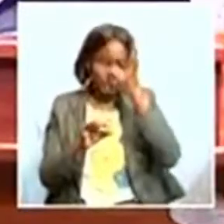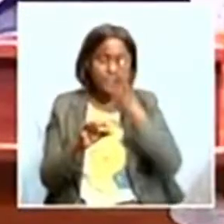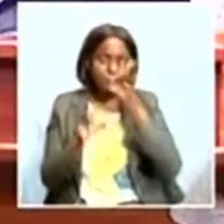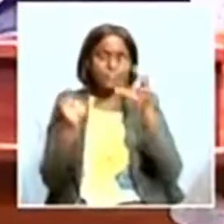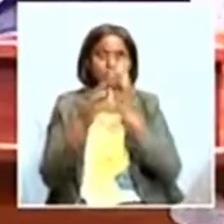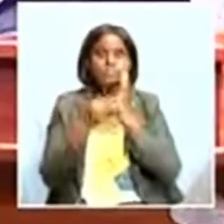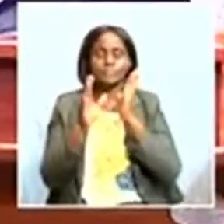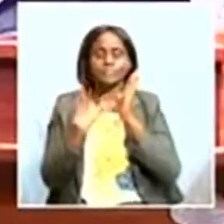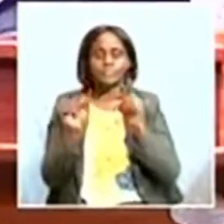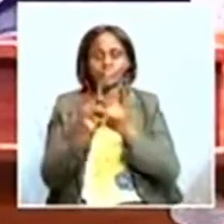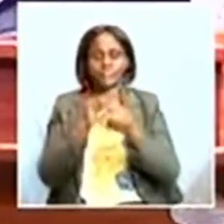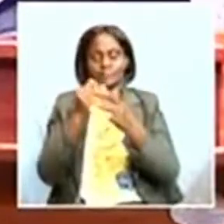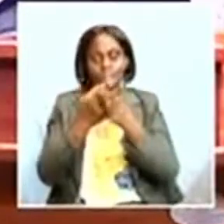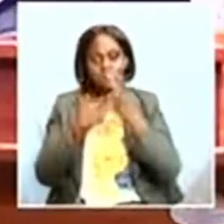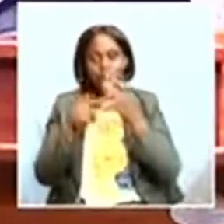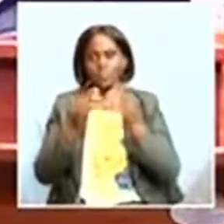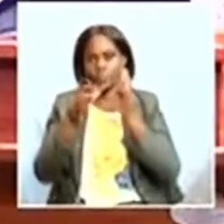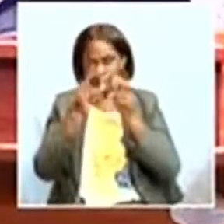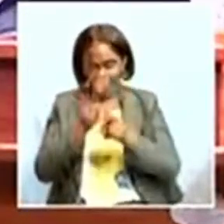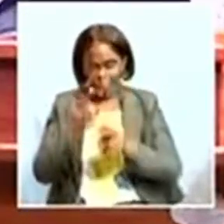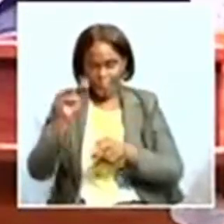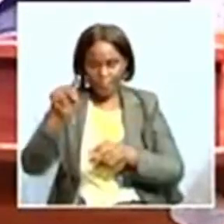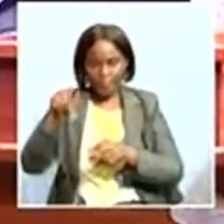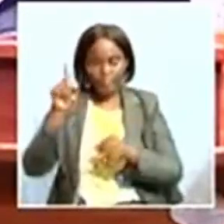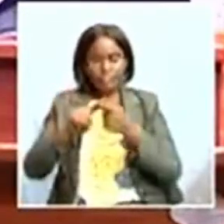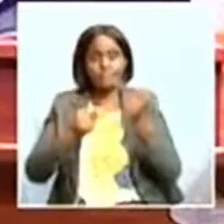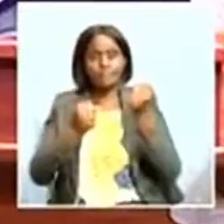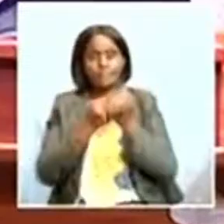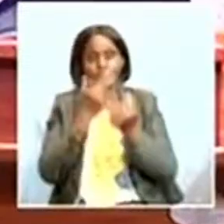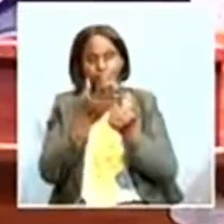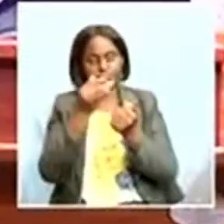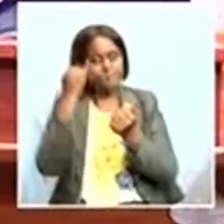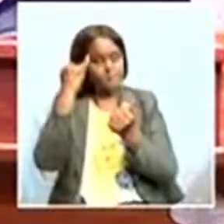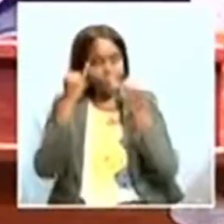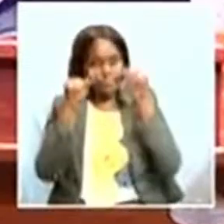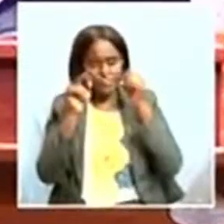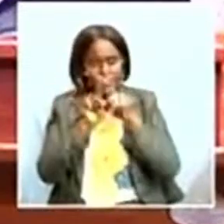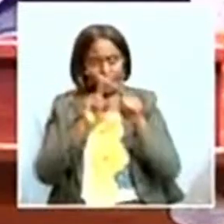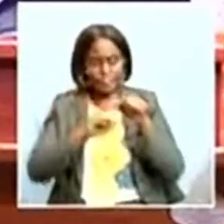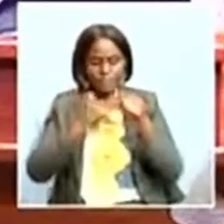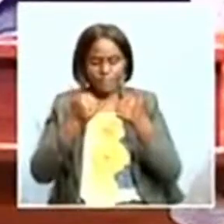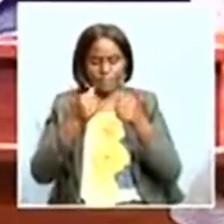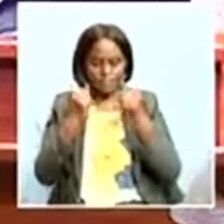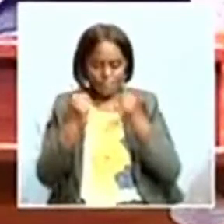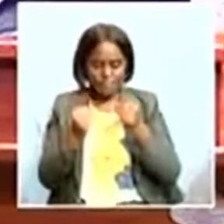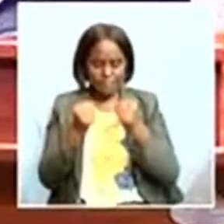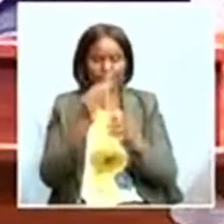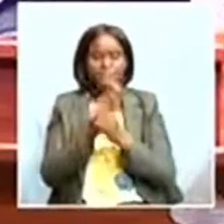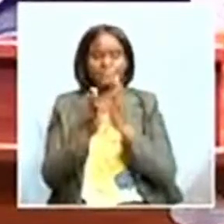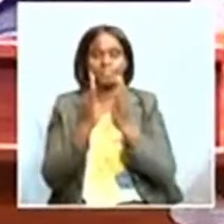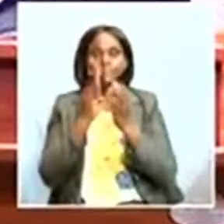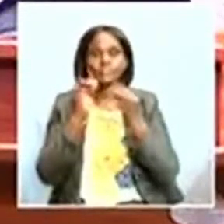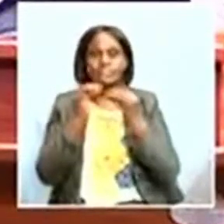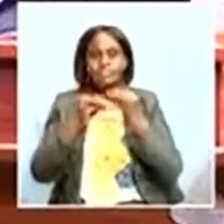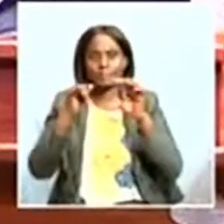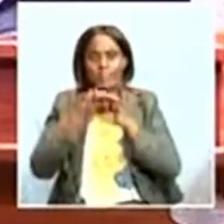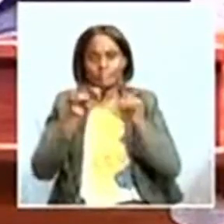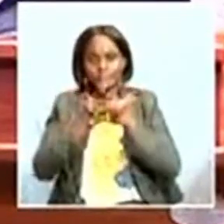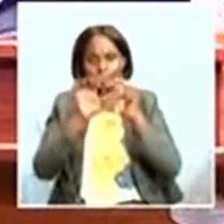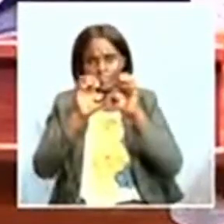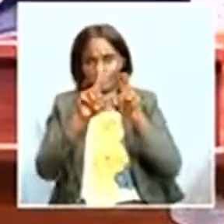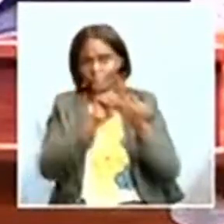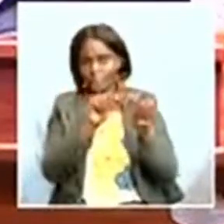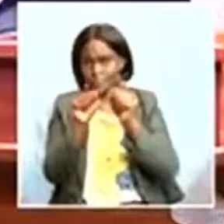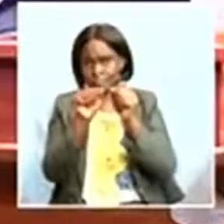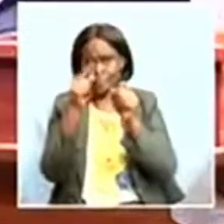community leaders, and honorable members of parliament, to support these initiatives as we build a stronger, more inclusive education